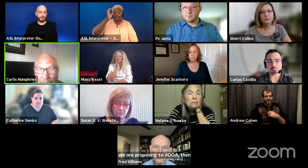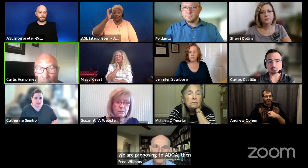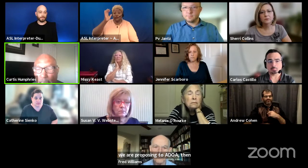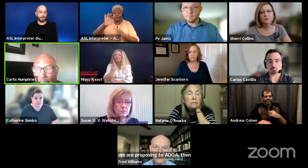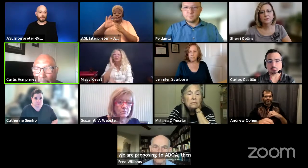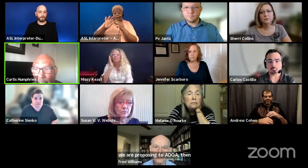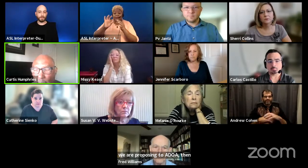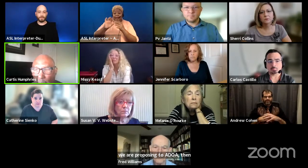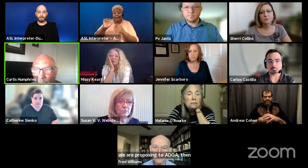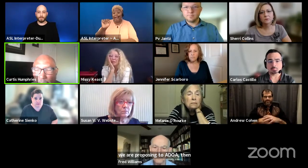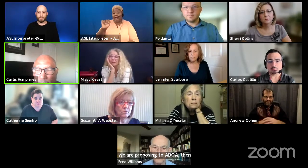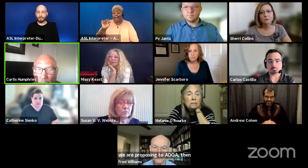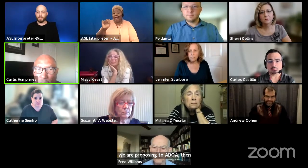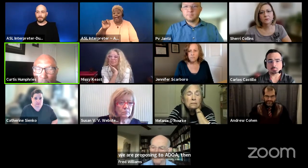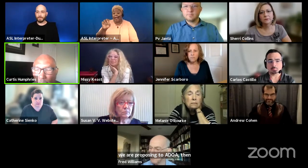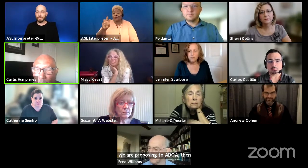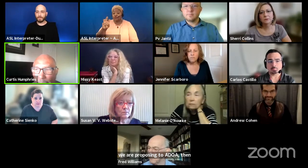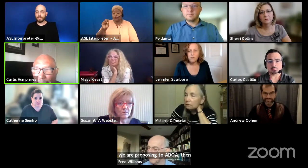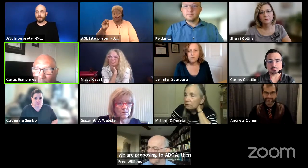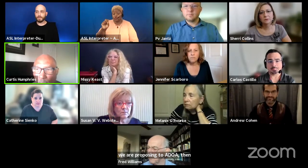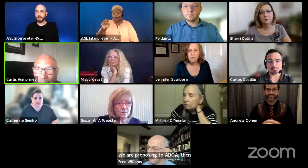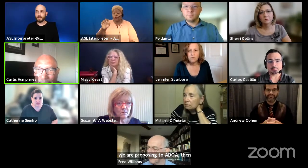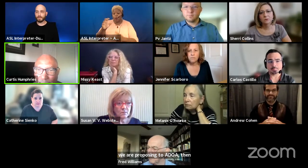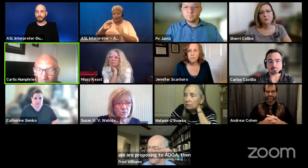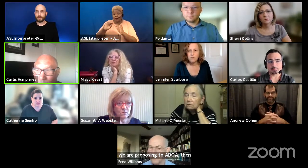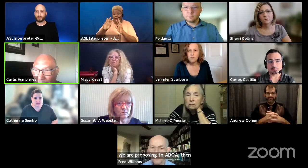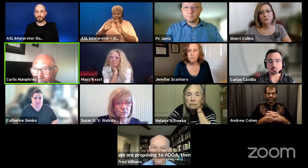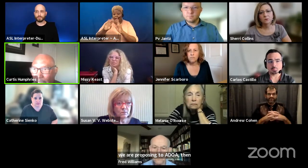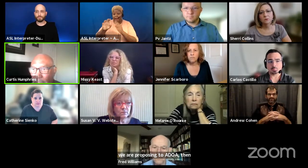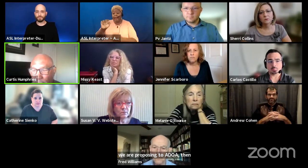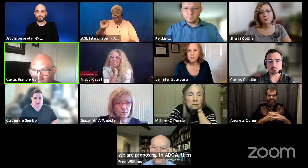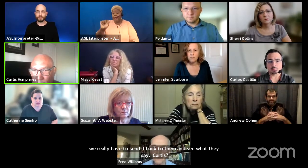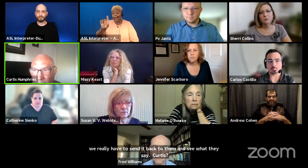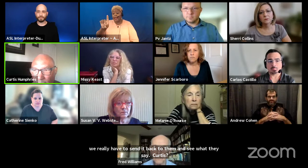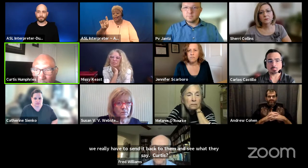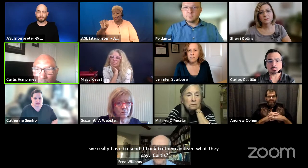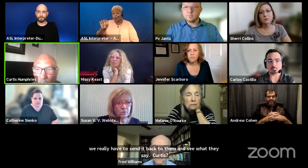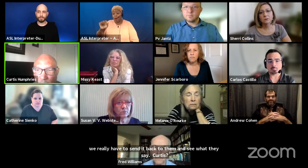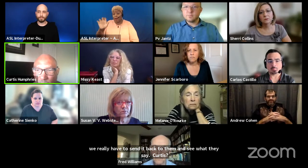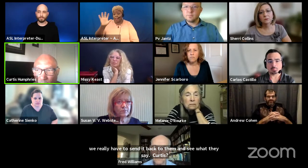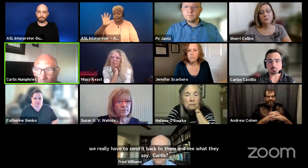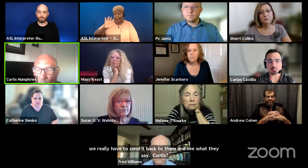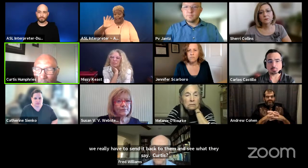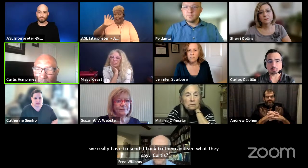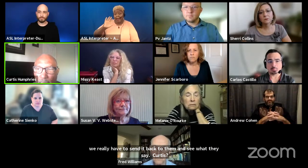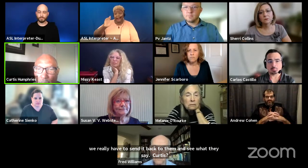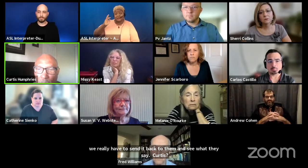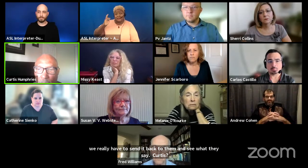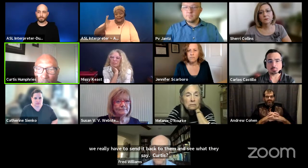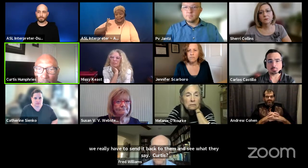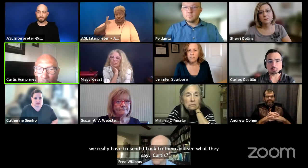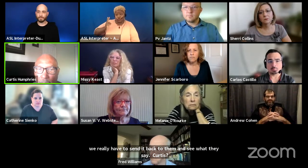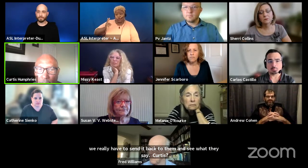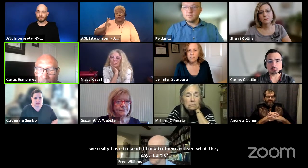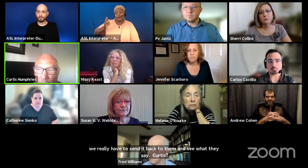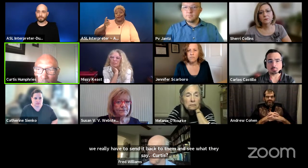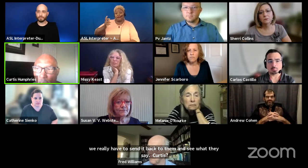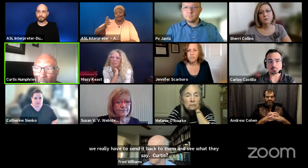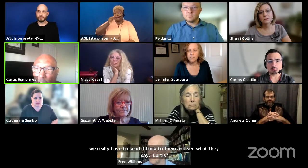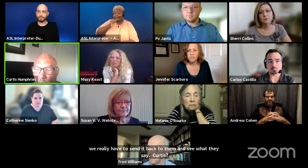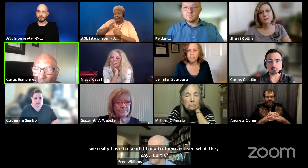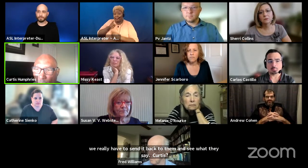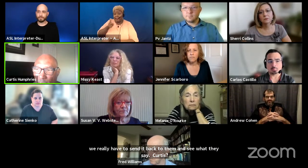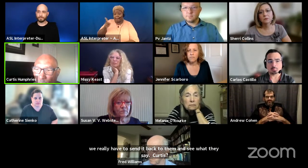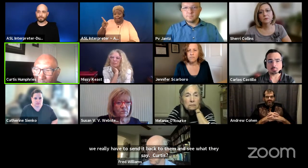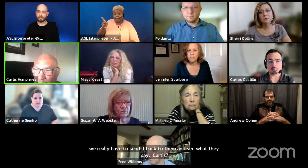Andrew, I would just like to add that ADOA in the past and the history of dealing with them,